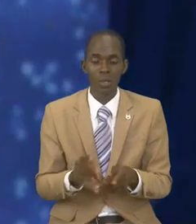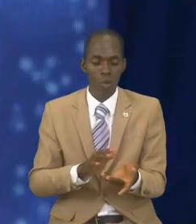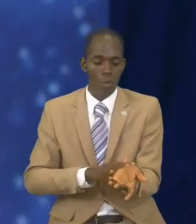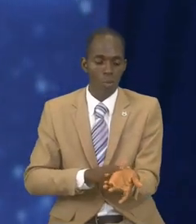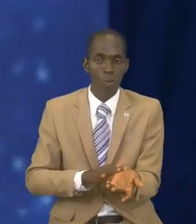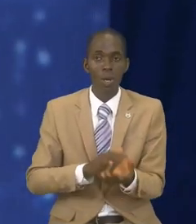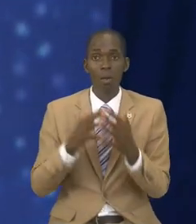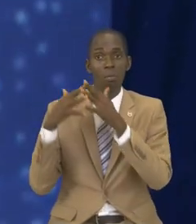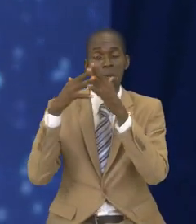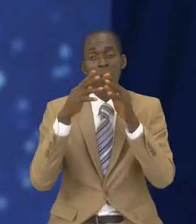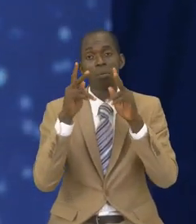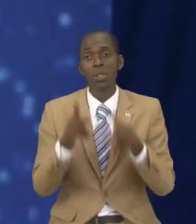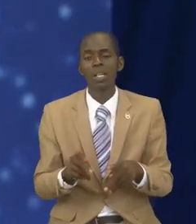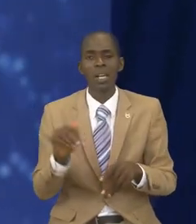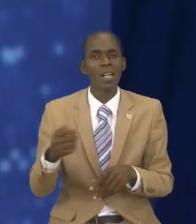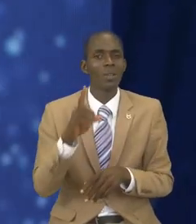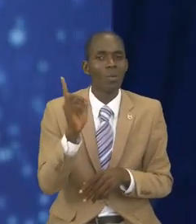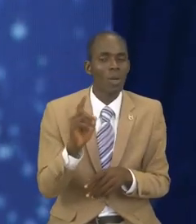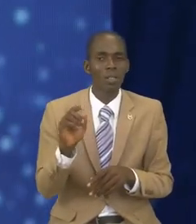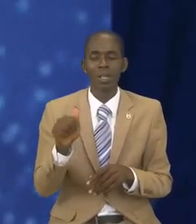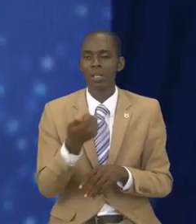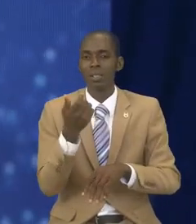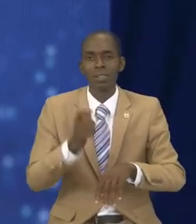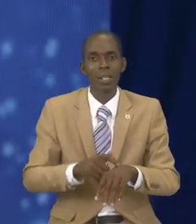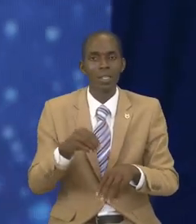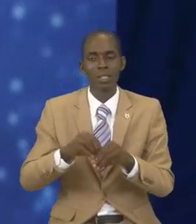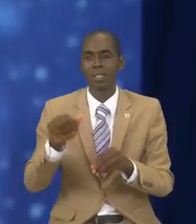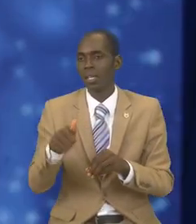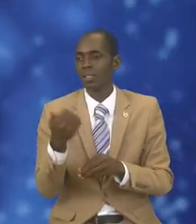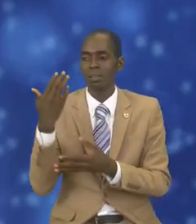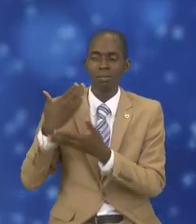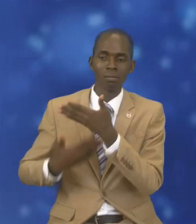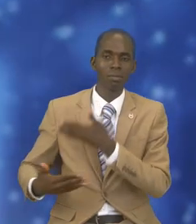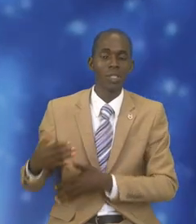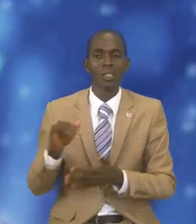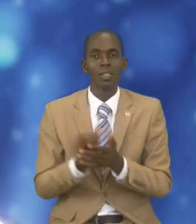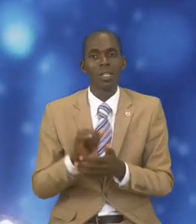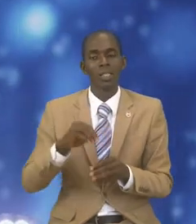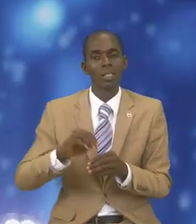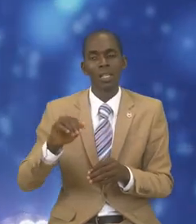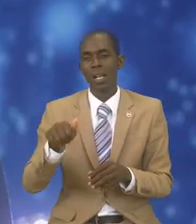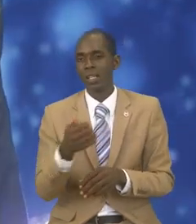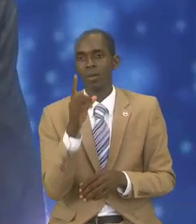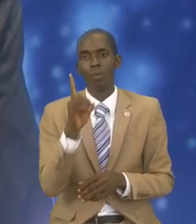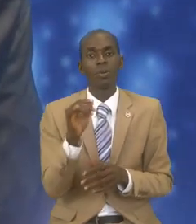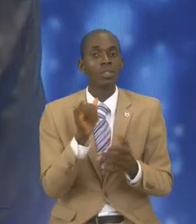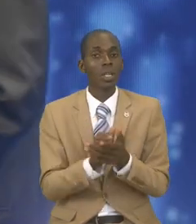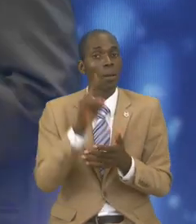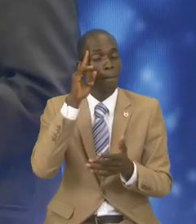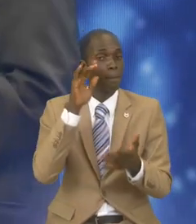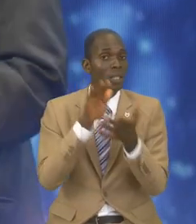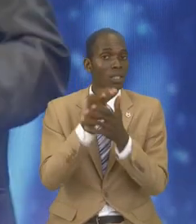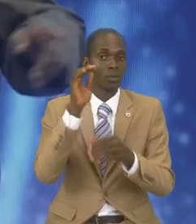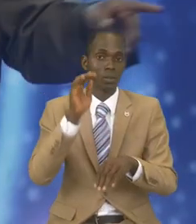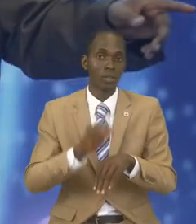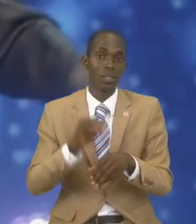whosoever anywhere, anytime, in any generation, that whosoever believeth in